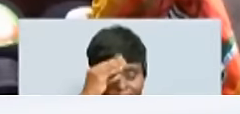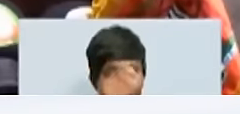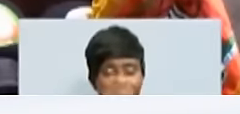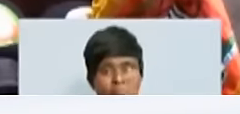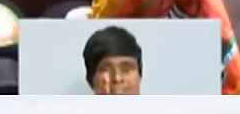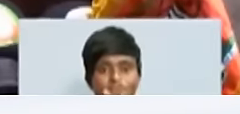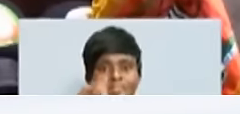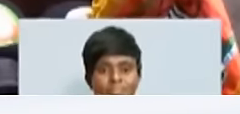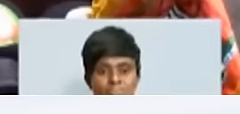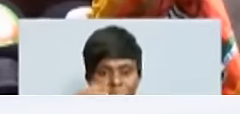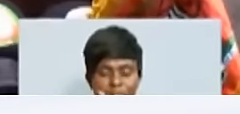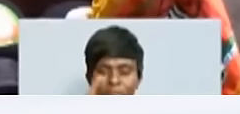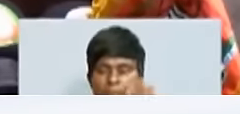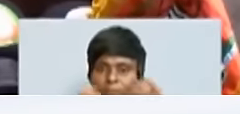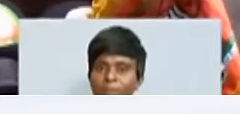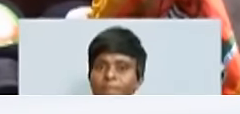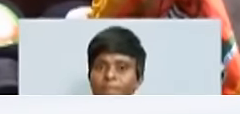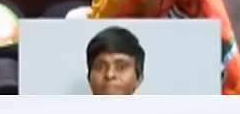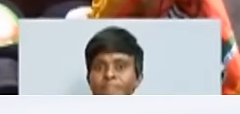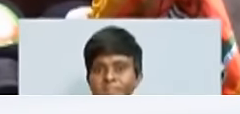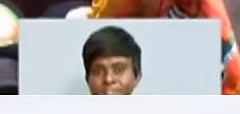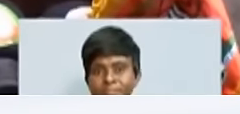infrastructure and overall environment.